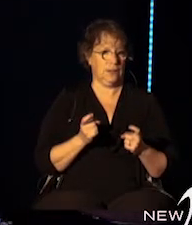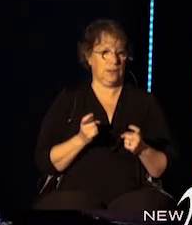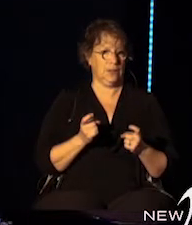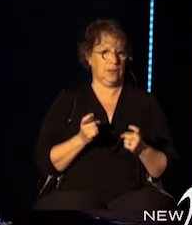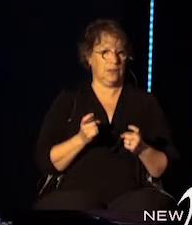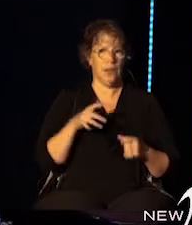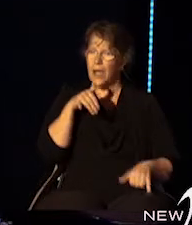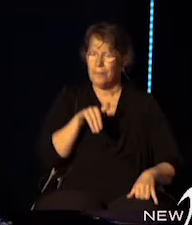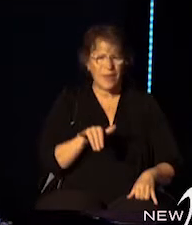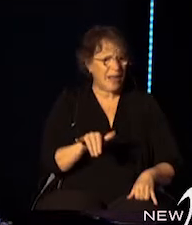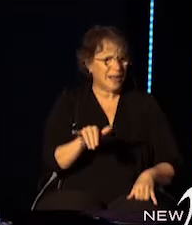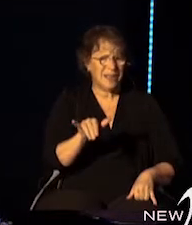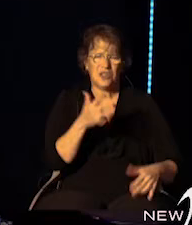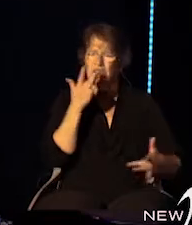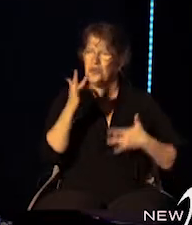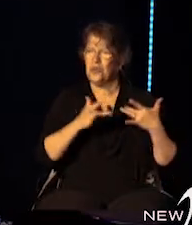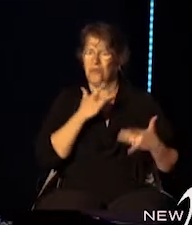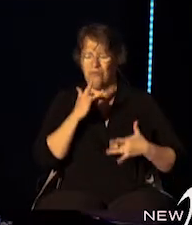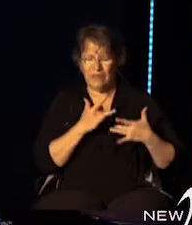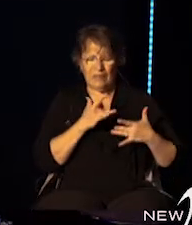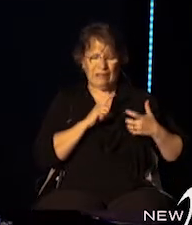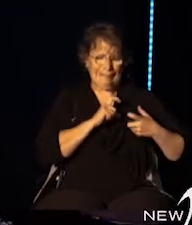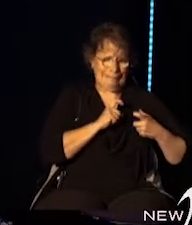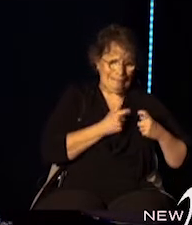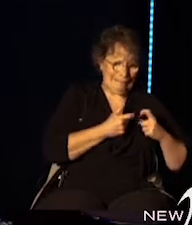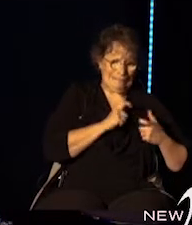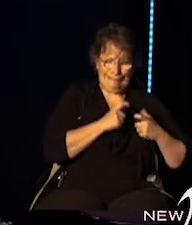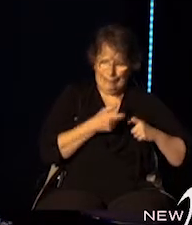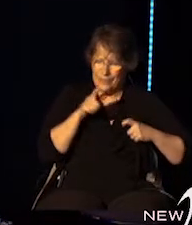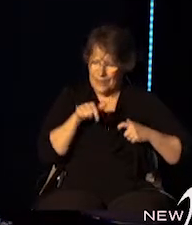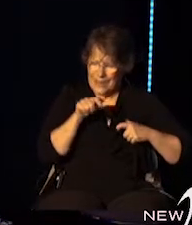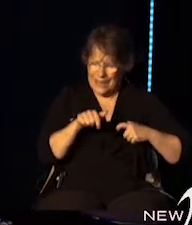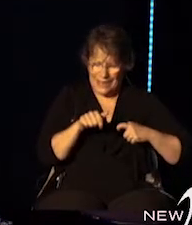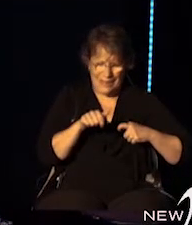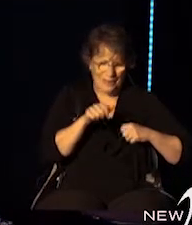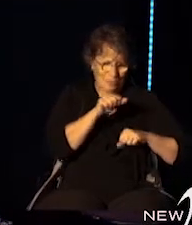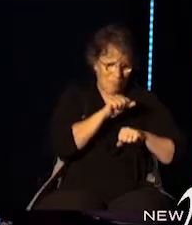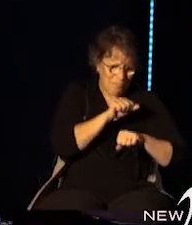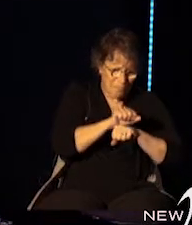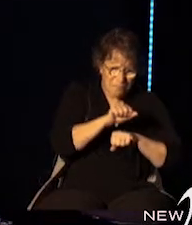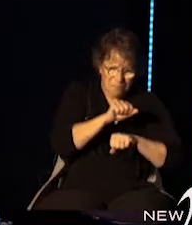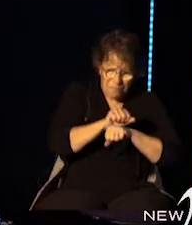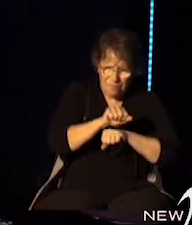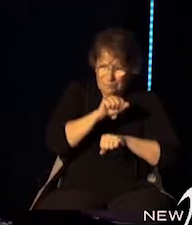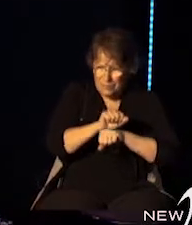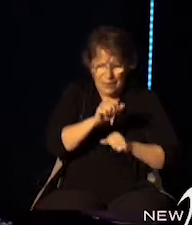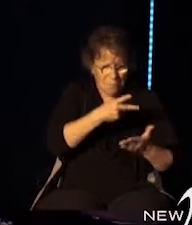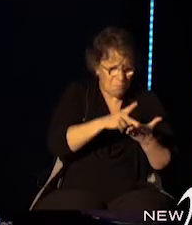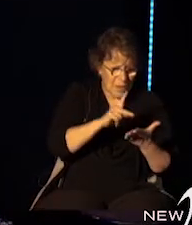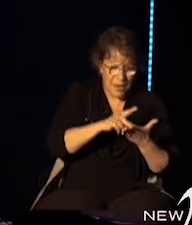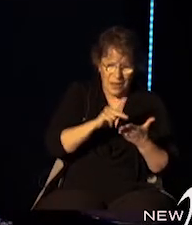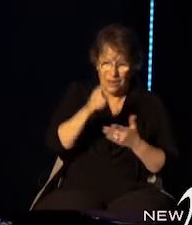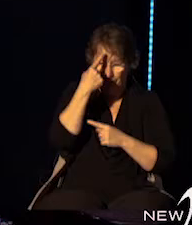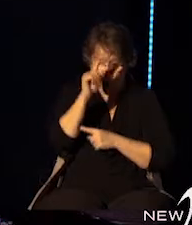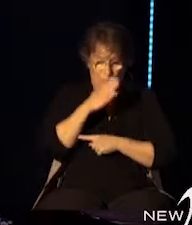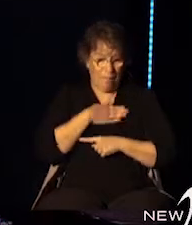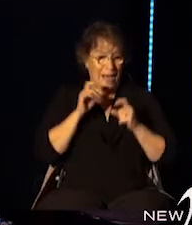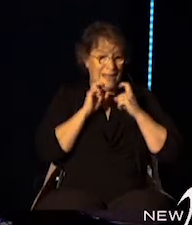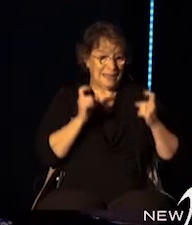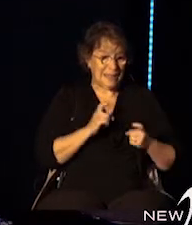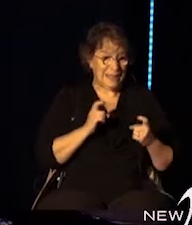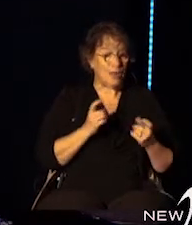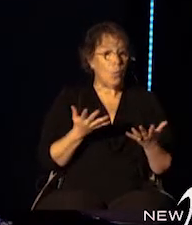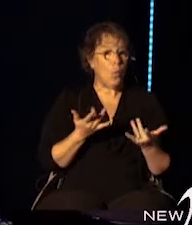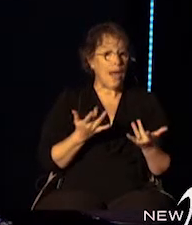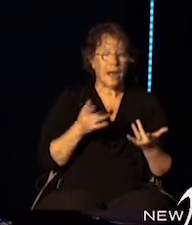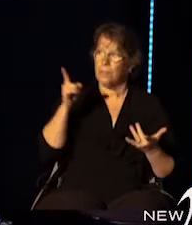dread that I have to work off my sin and pay for it because Christ paid what I could not.